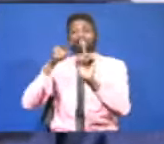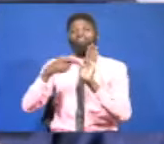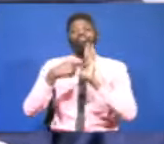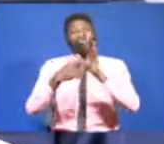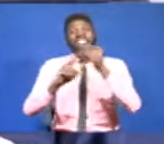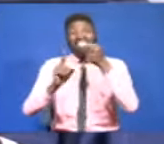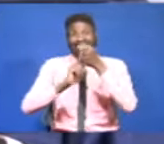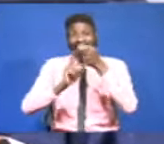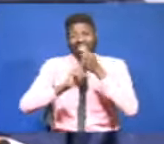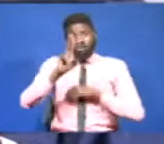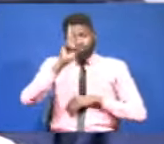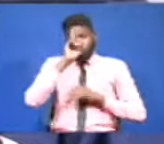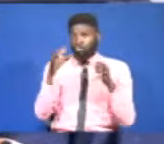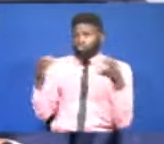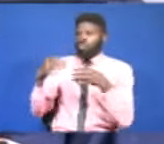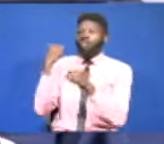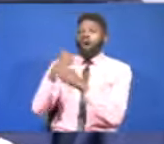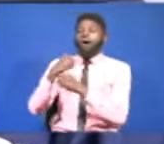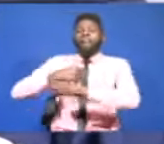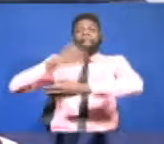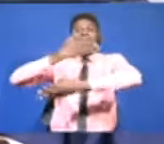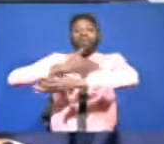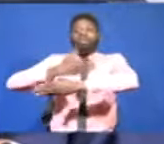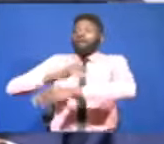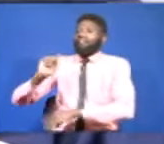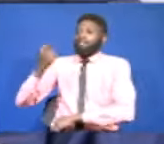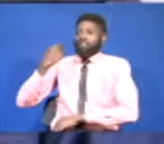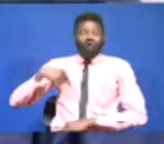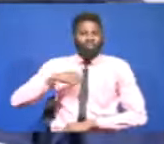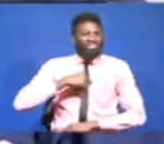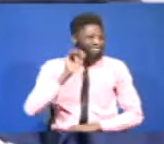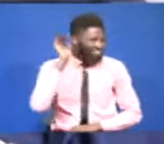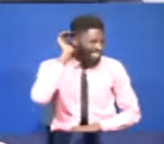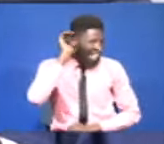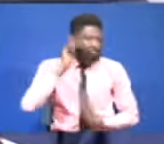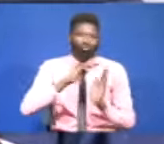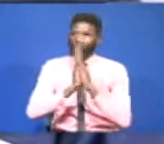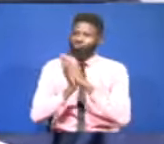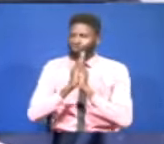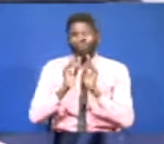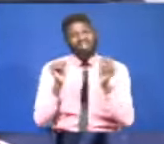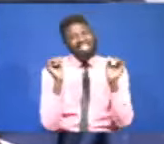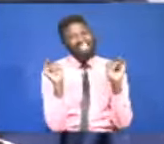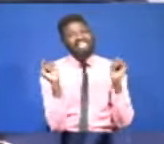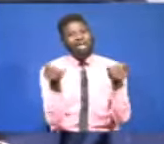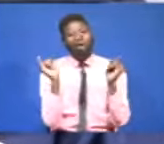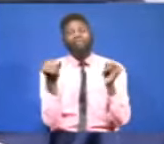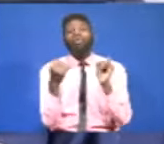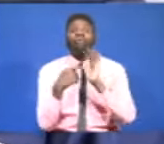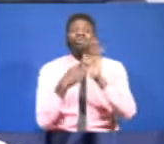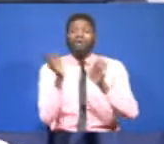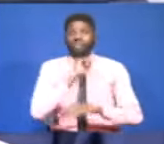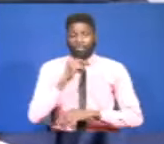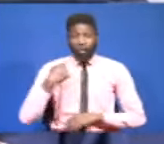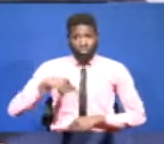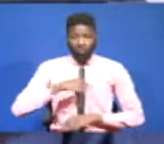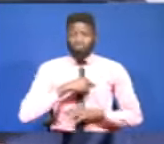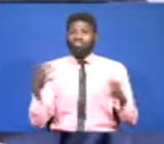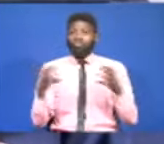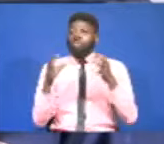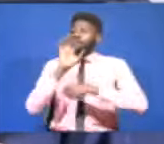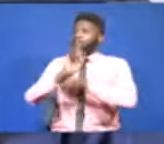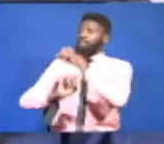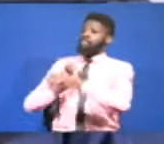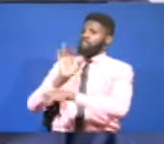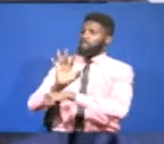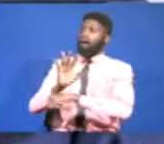Kenya. And we've all had stories from there, we've all had news features. So as filmmakers, we thought this is a nice genre to try